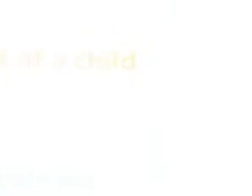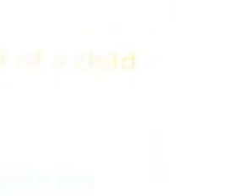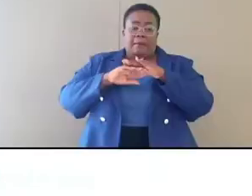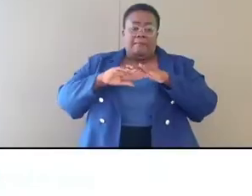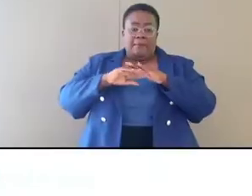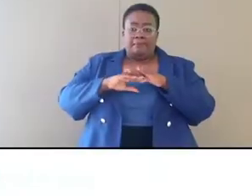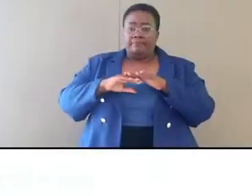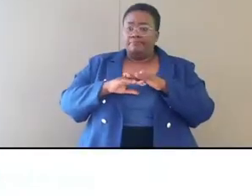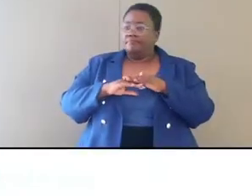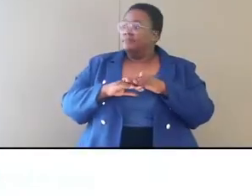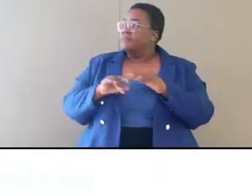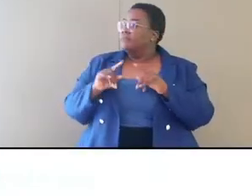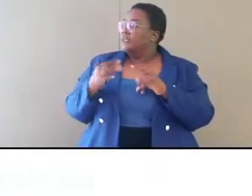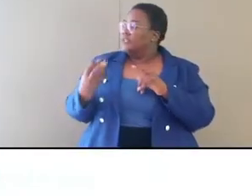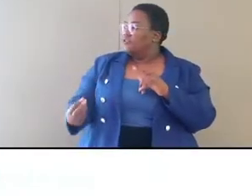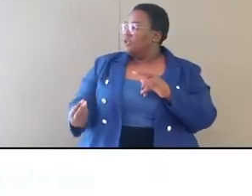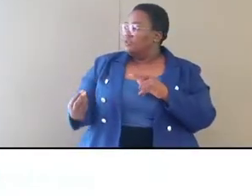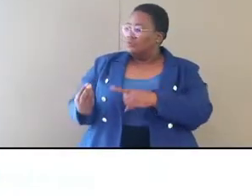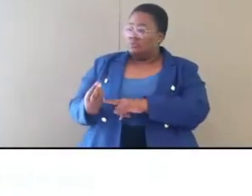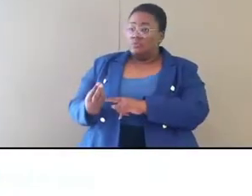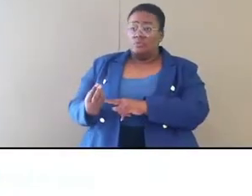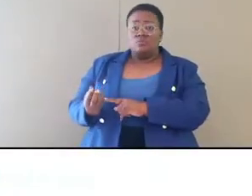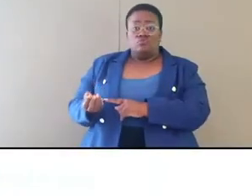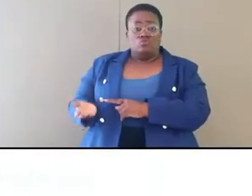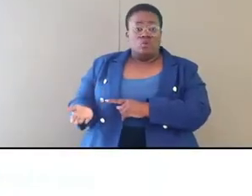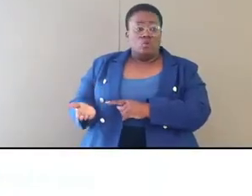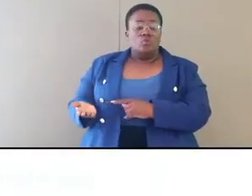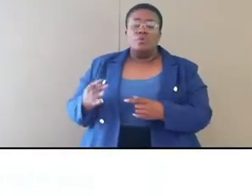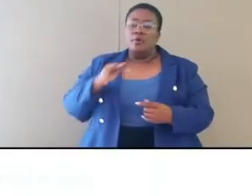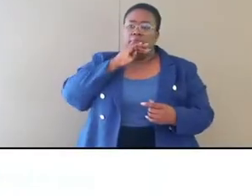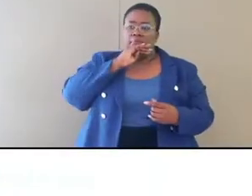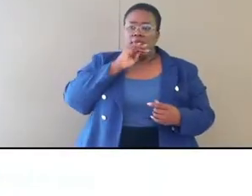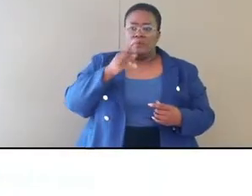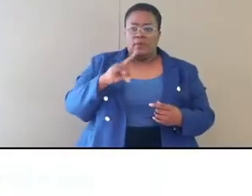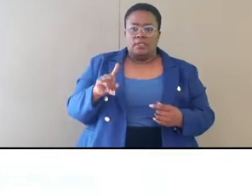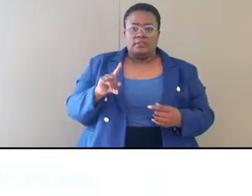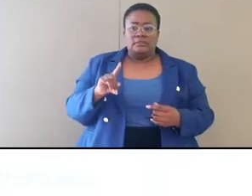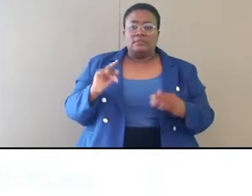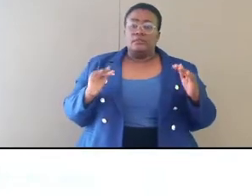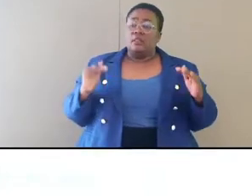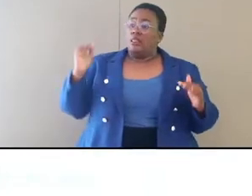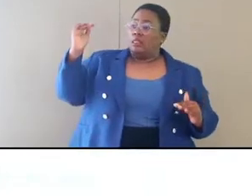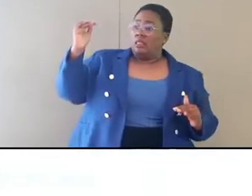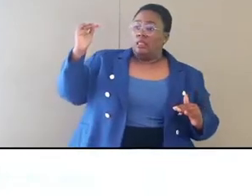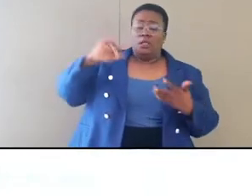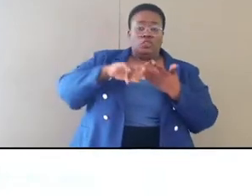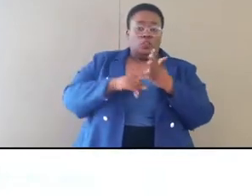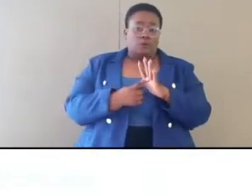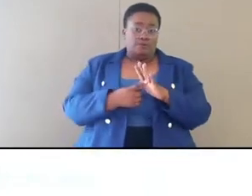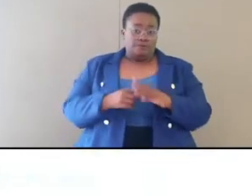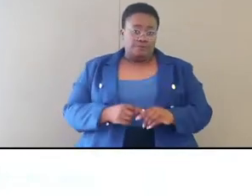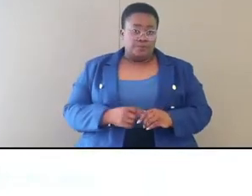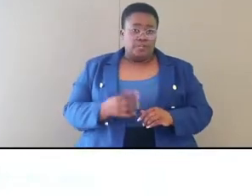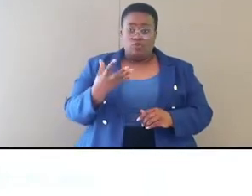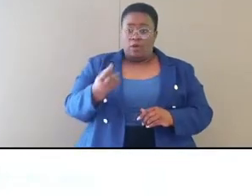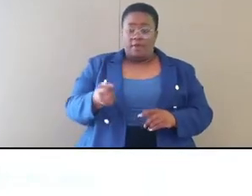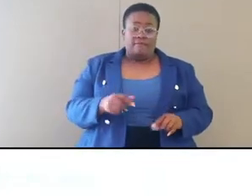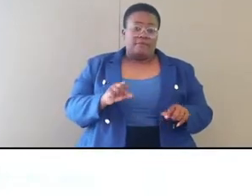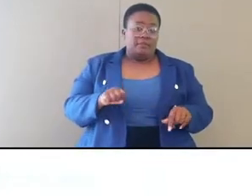Now, raising a child like that, what it brings to mind is the massive inequality that we have in this country.